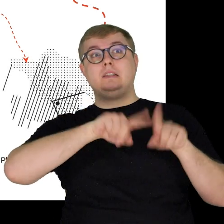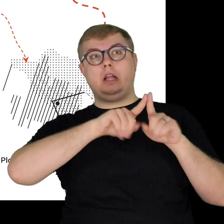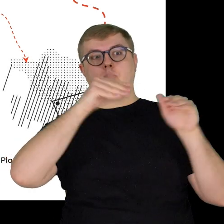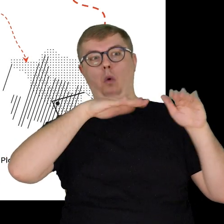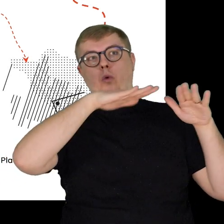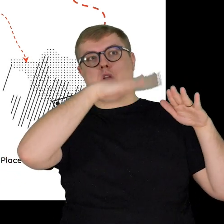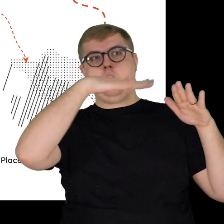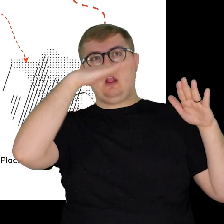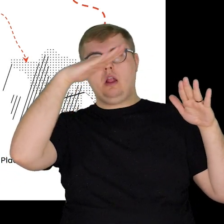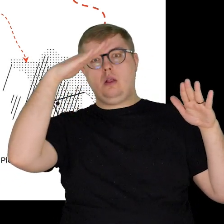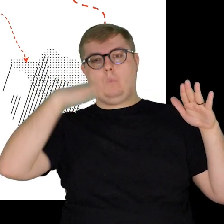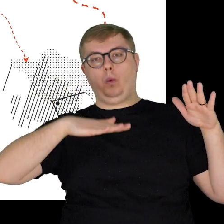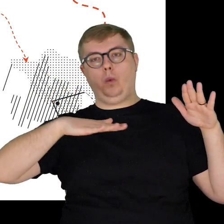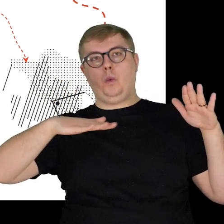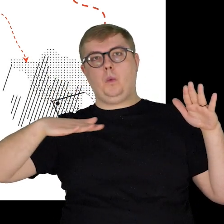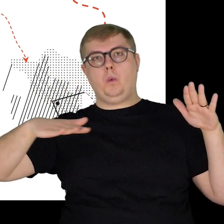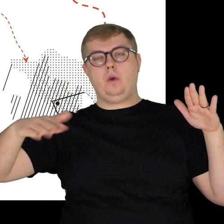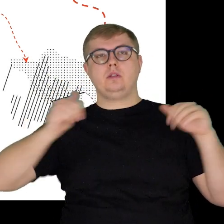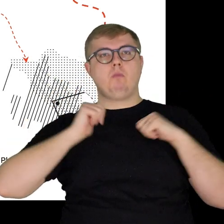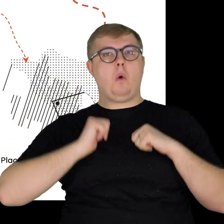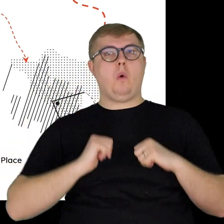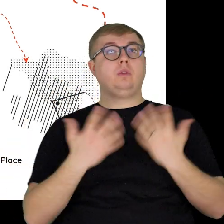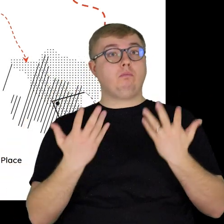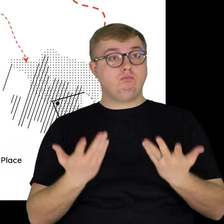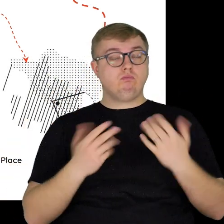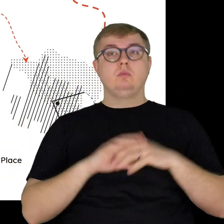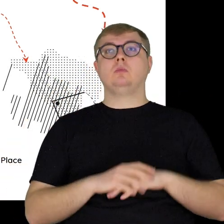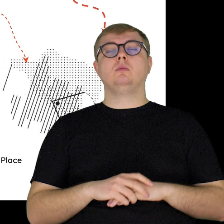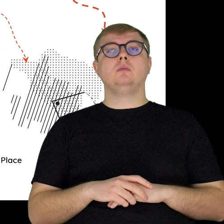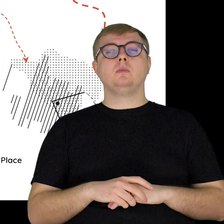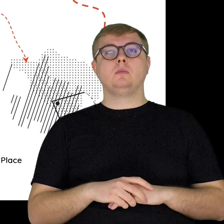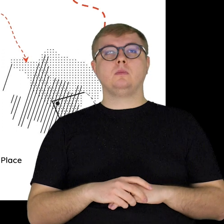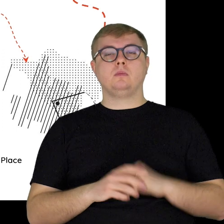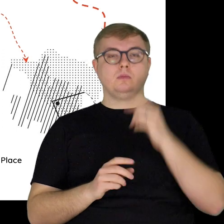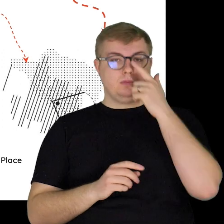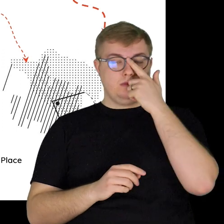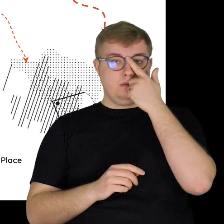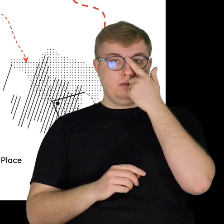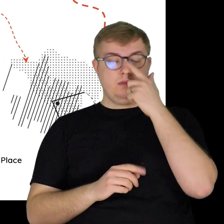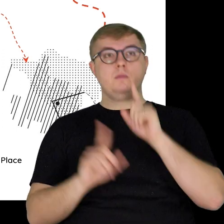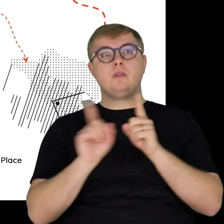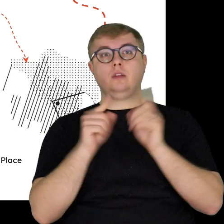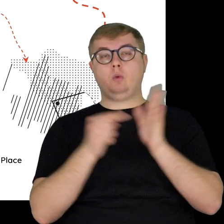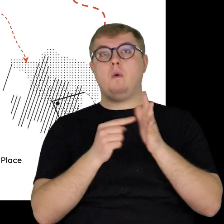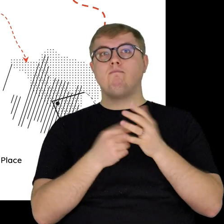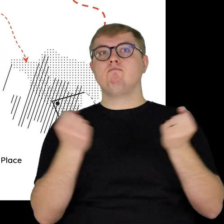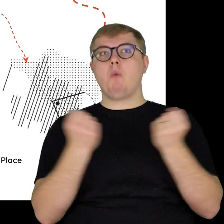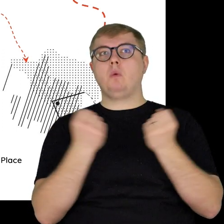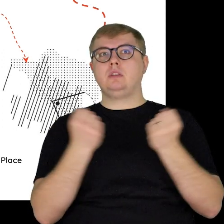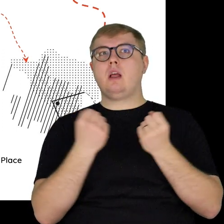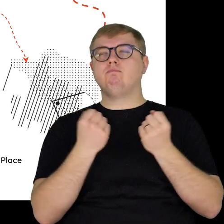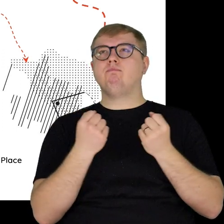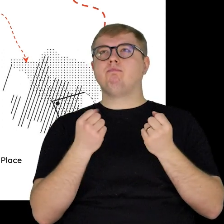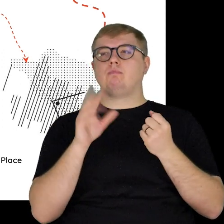obviously, even if we have like this quite strong chronological embedding, if you want, in